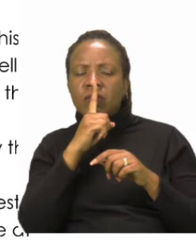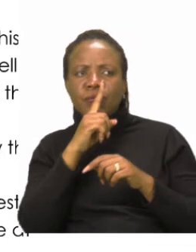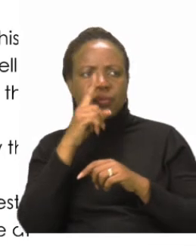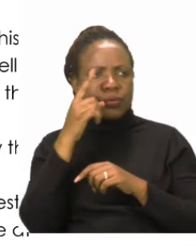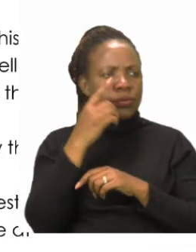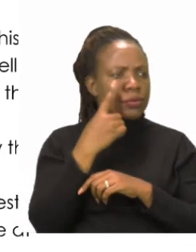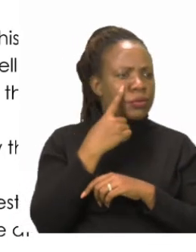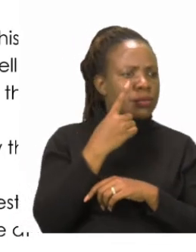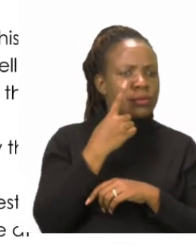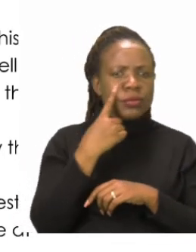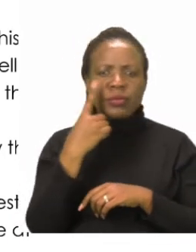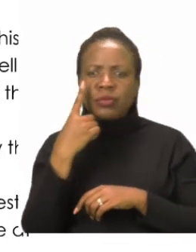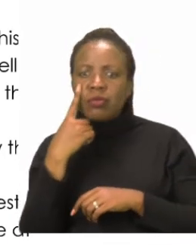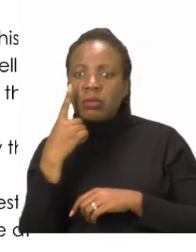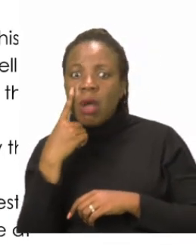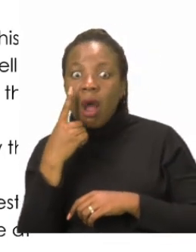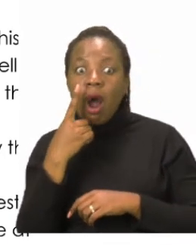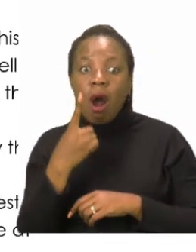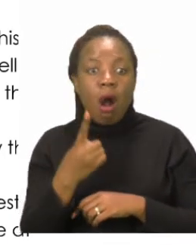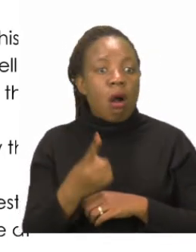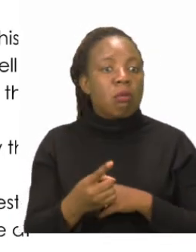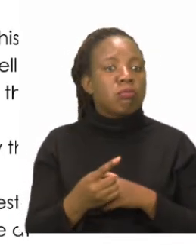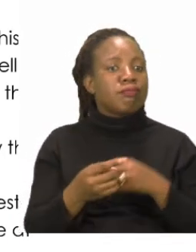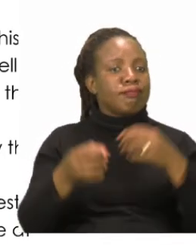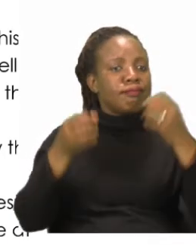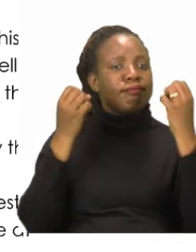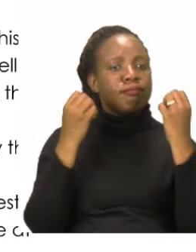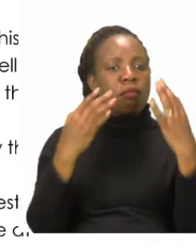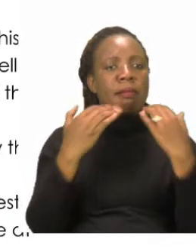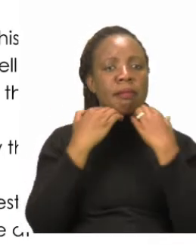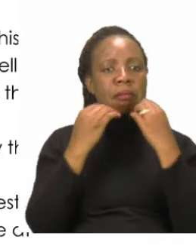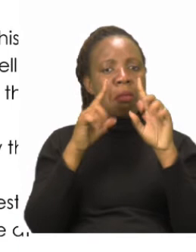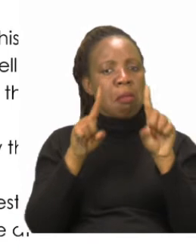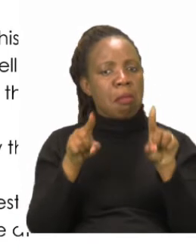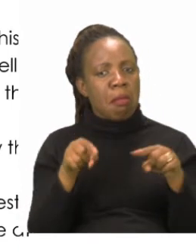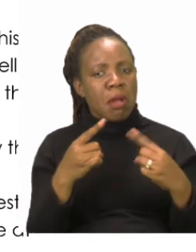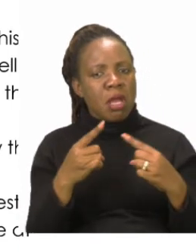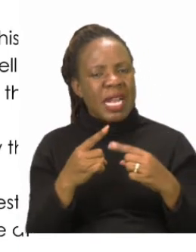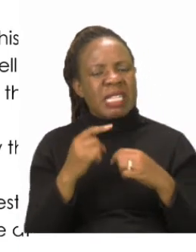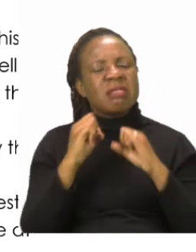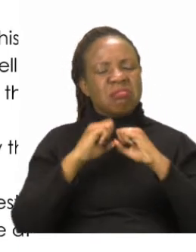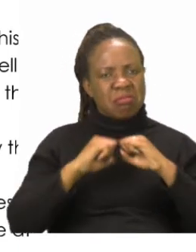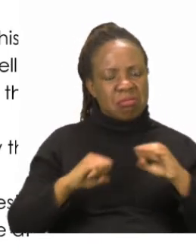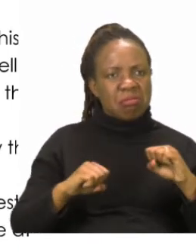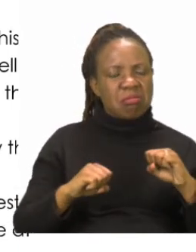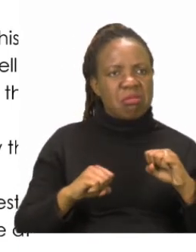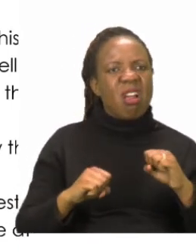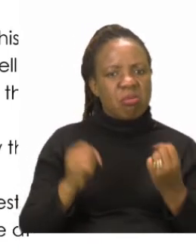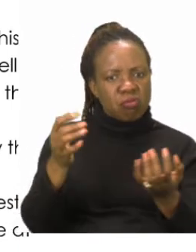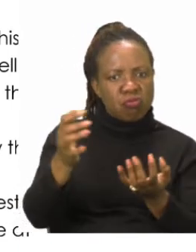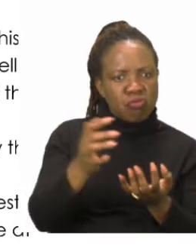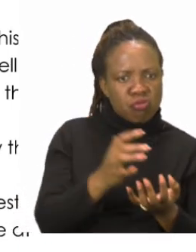a lot of treasure. He decided to take some back with him so that he and his mother would